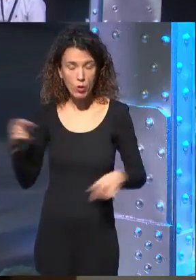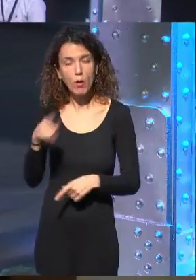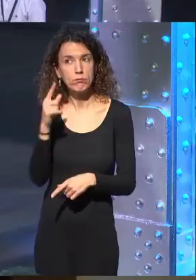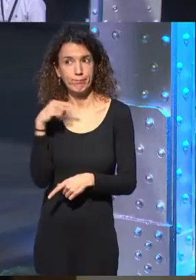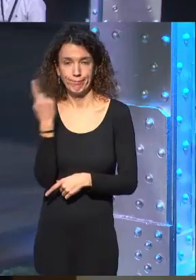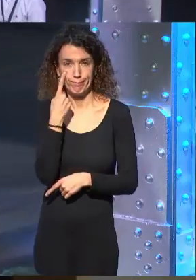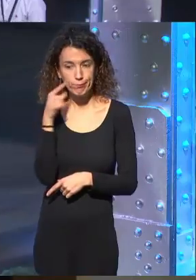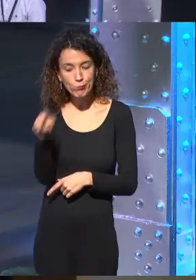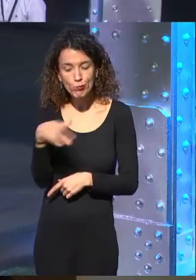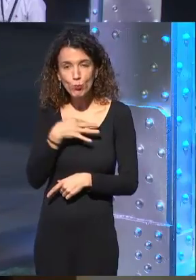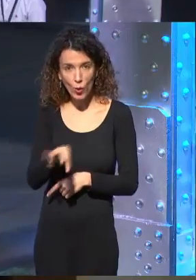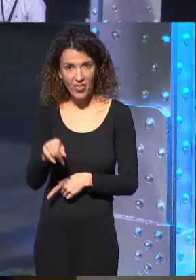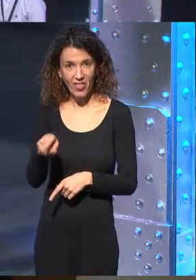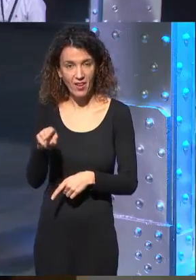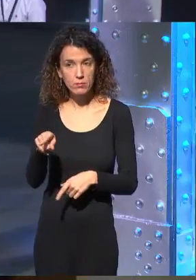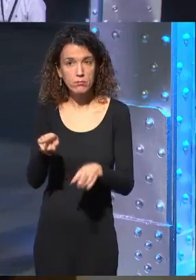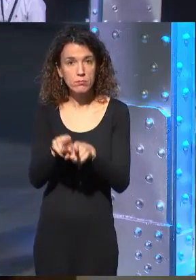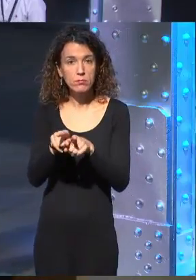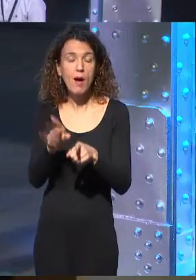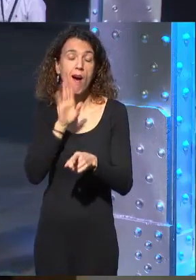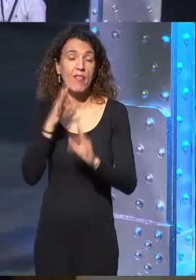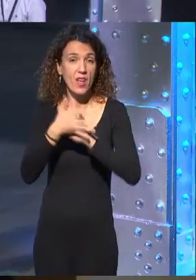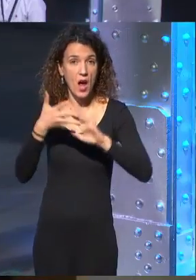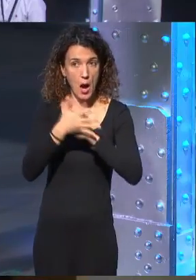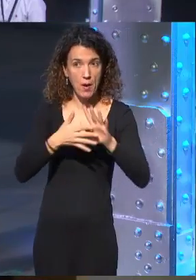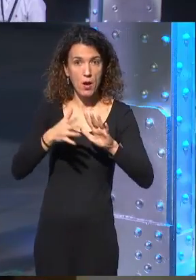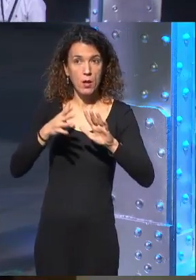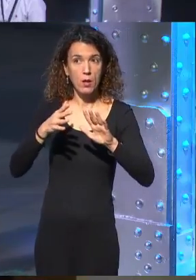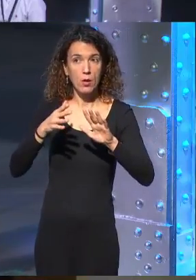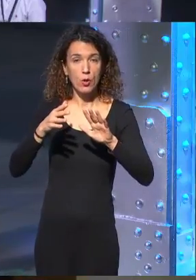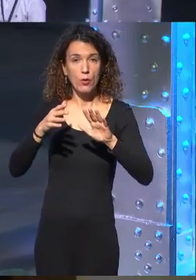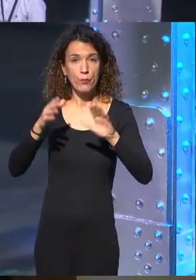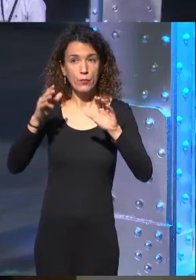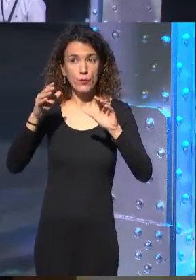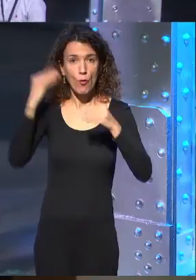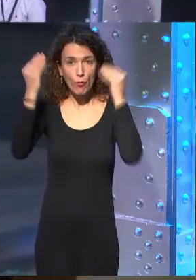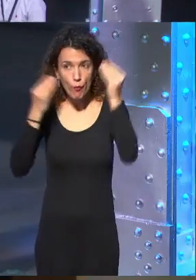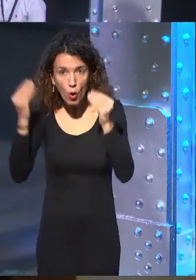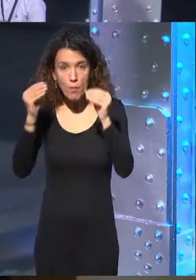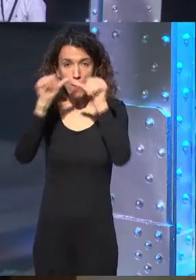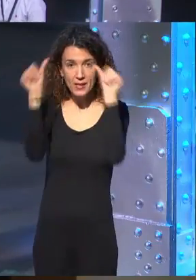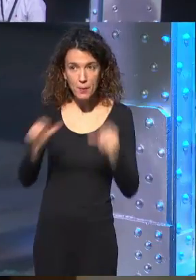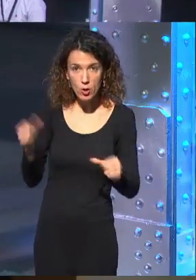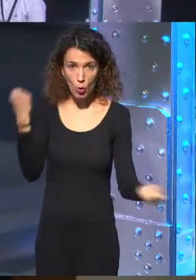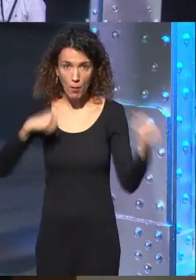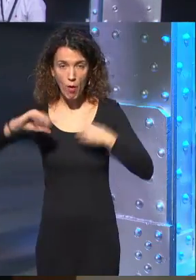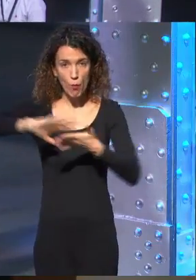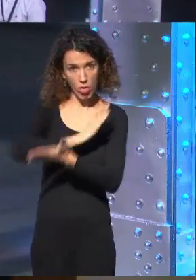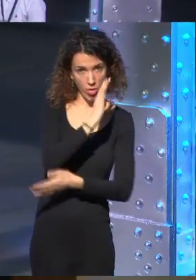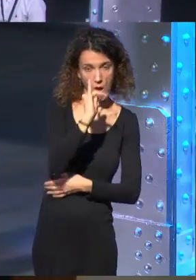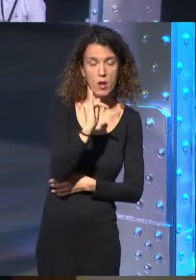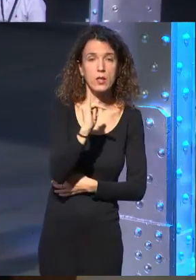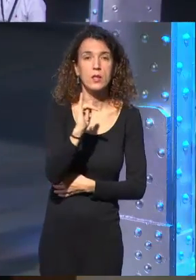of the information in the world of new technologies. There's something that could change what you are saying, the ways of thinking, ways